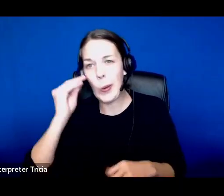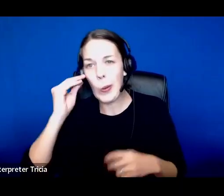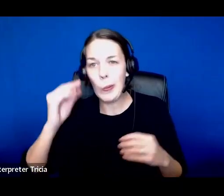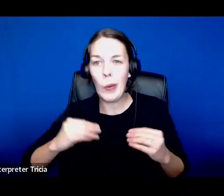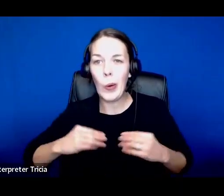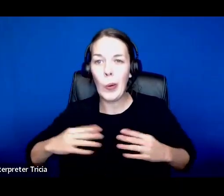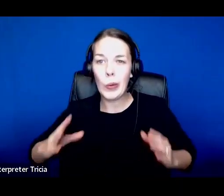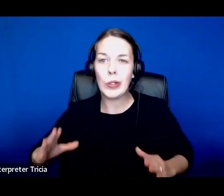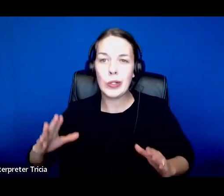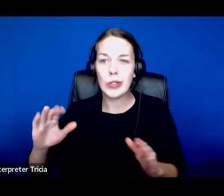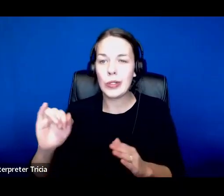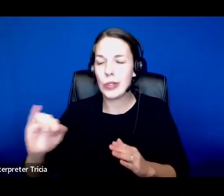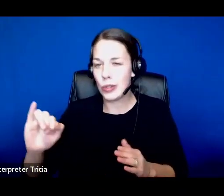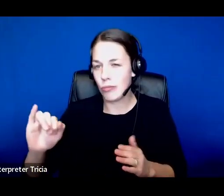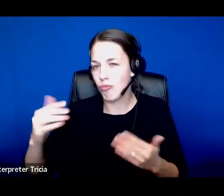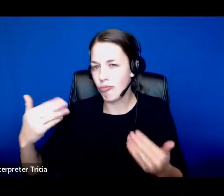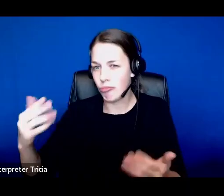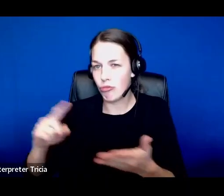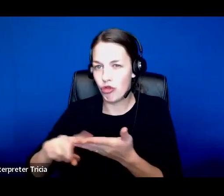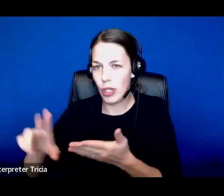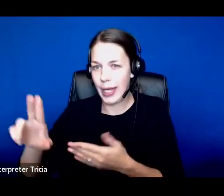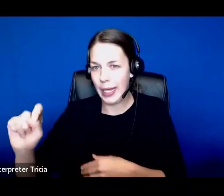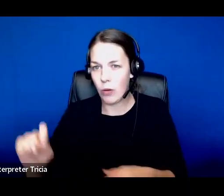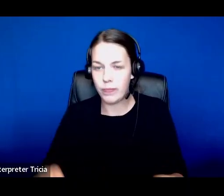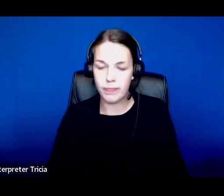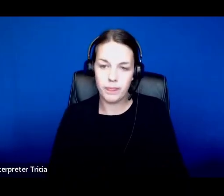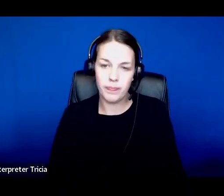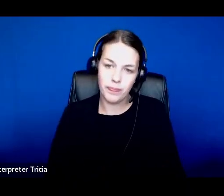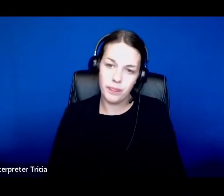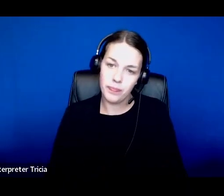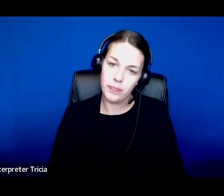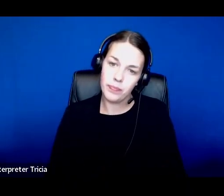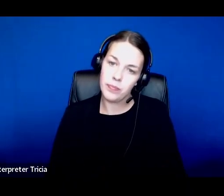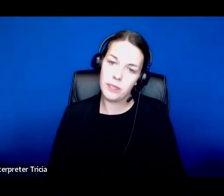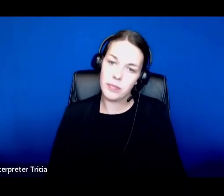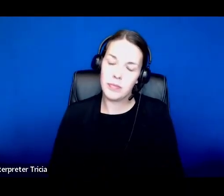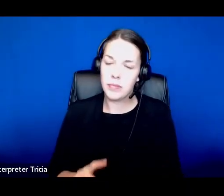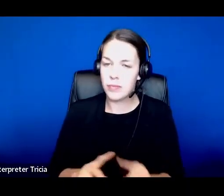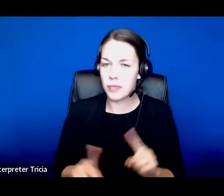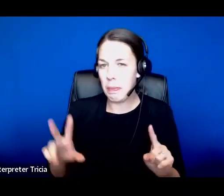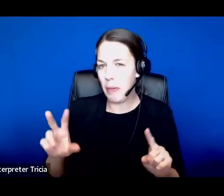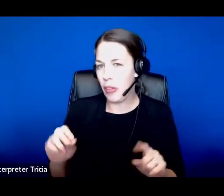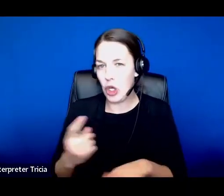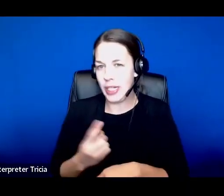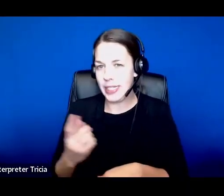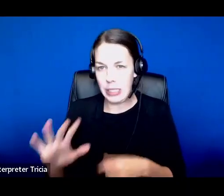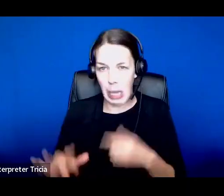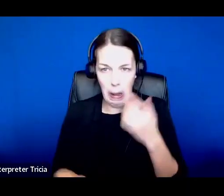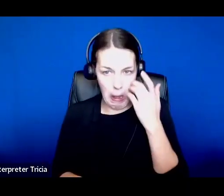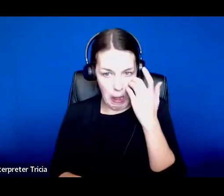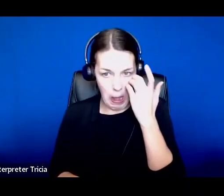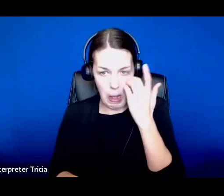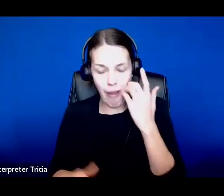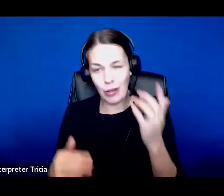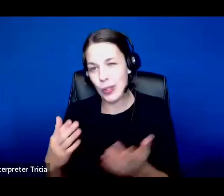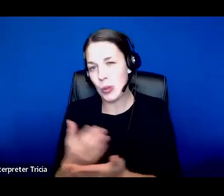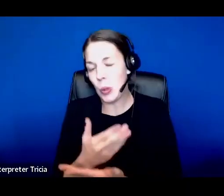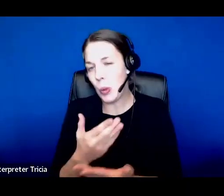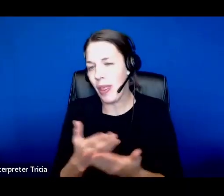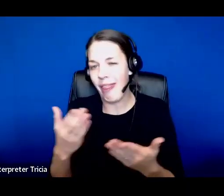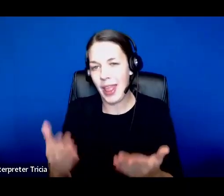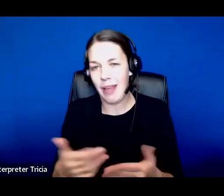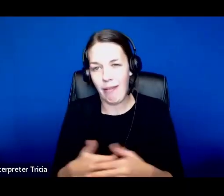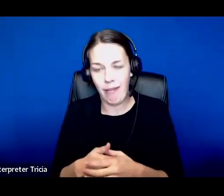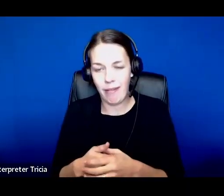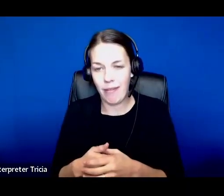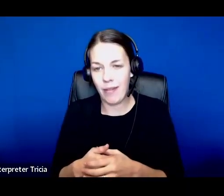here. So go check it out. But it's only going to last 30 days. So that's a new thing.